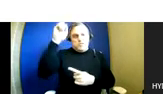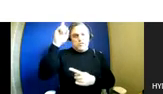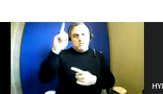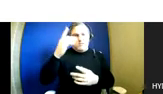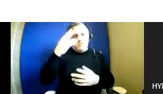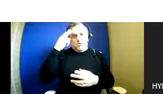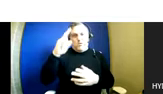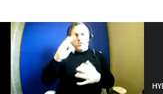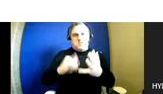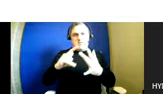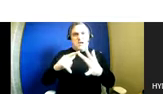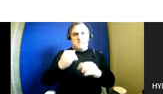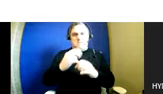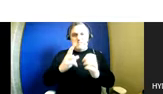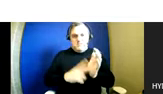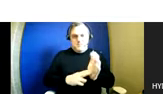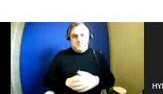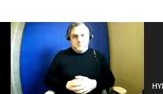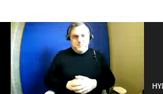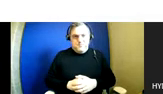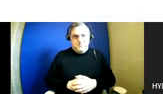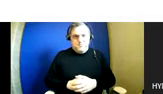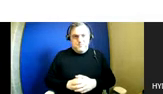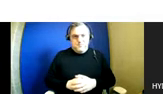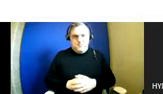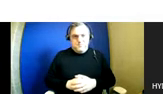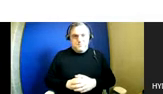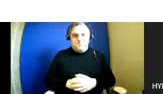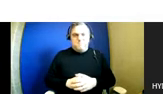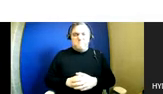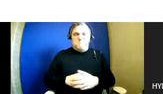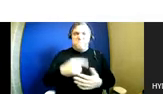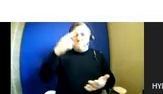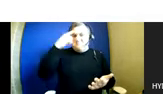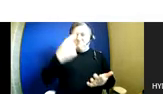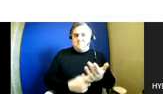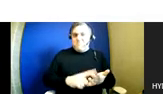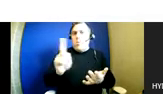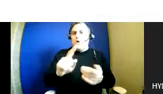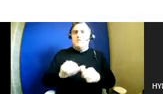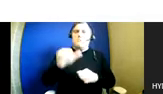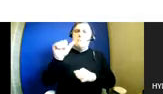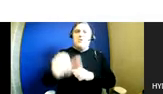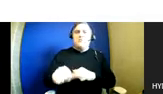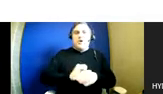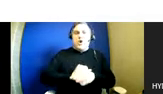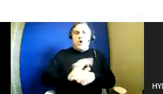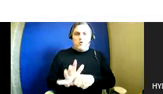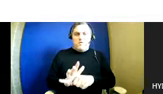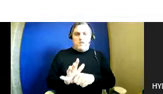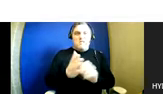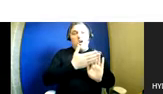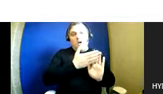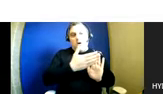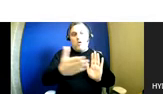SINE. And they've defined what post-COVID is. So ongoing